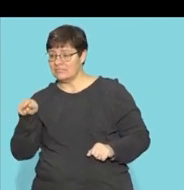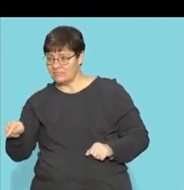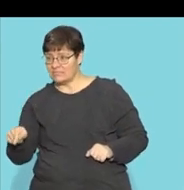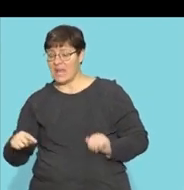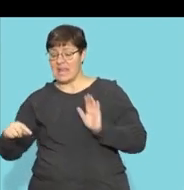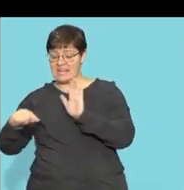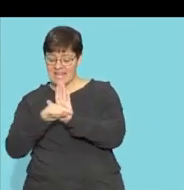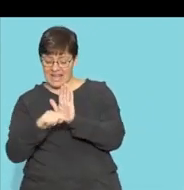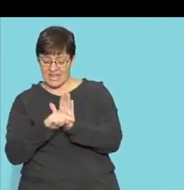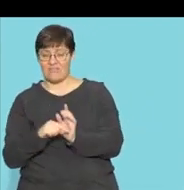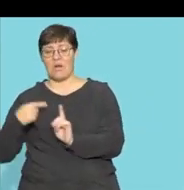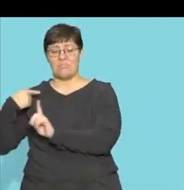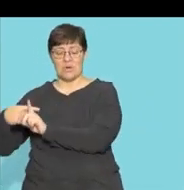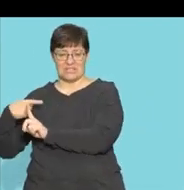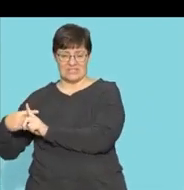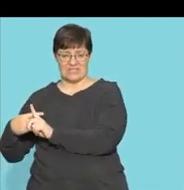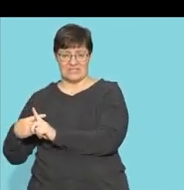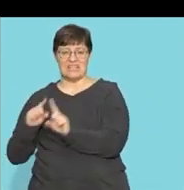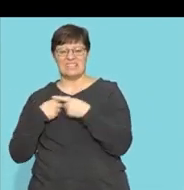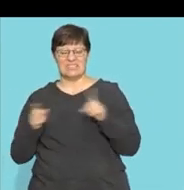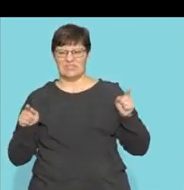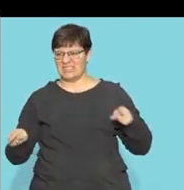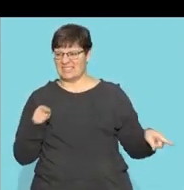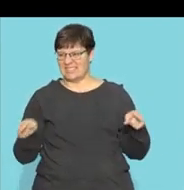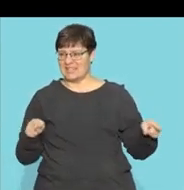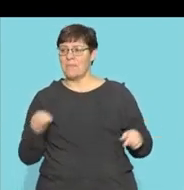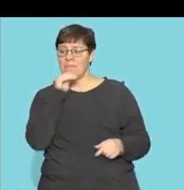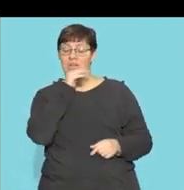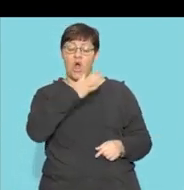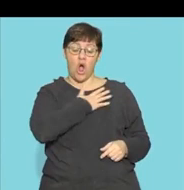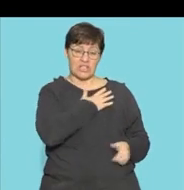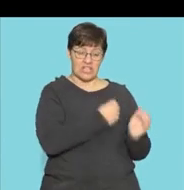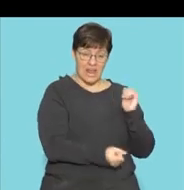fact, I say to learners, don't learn it as positive and negative, just learn it at